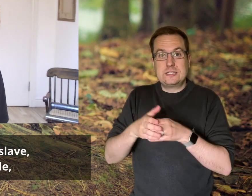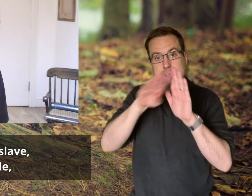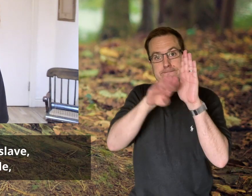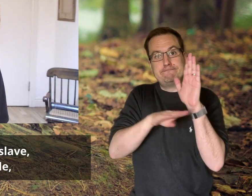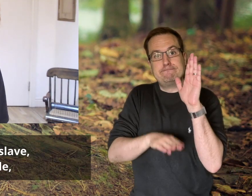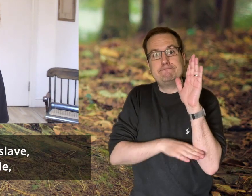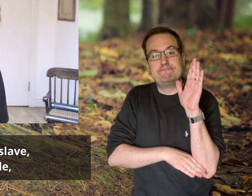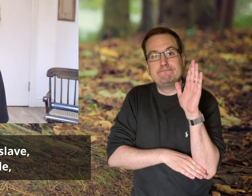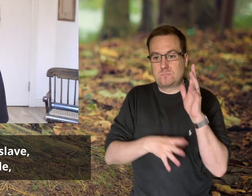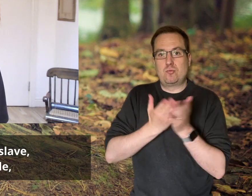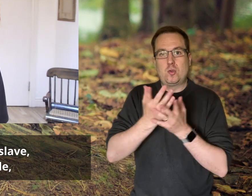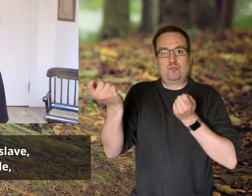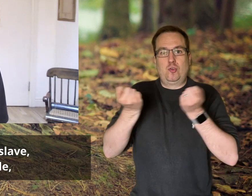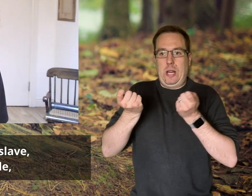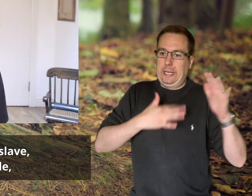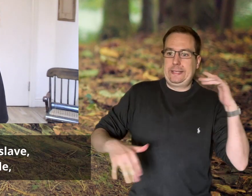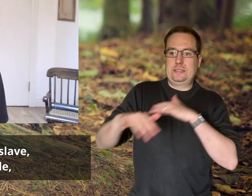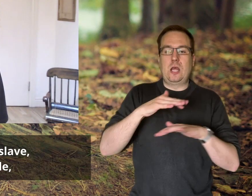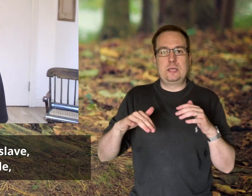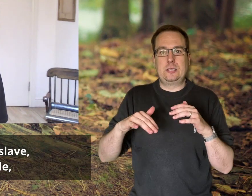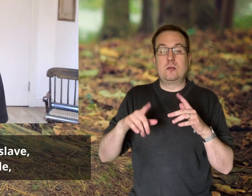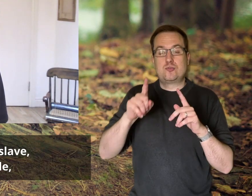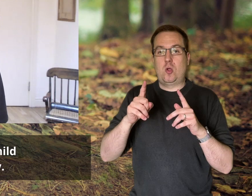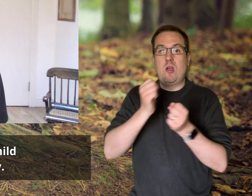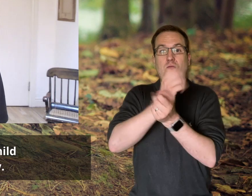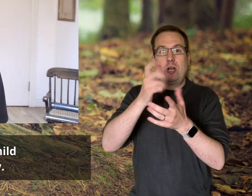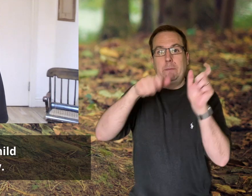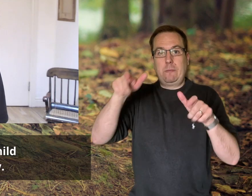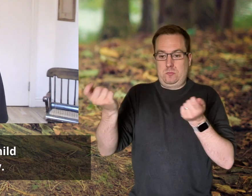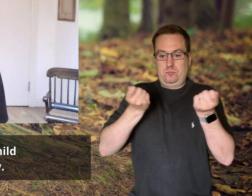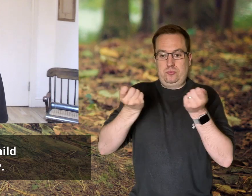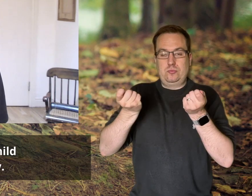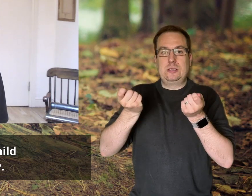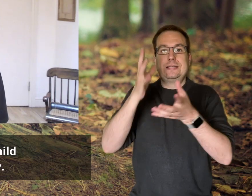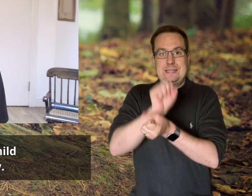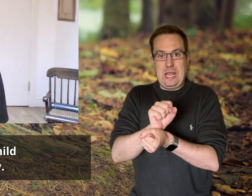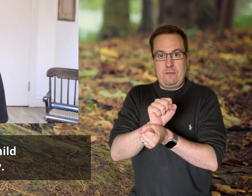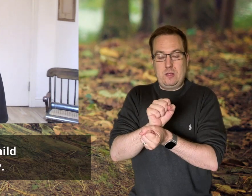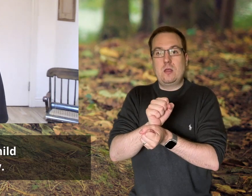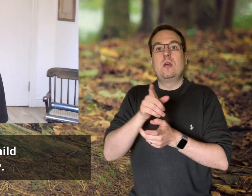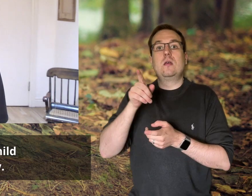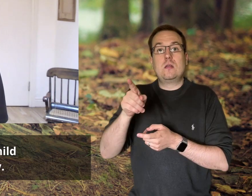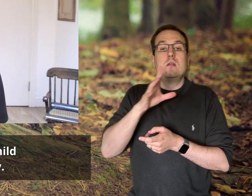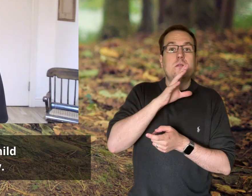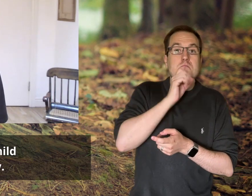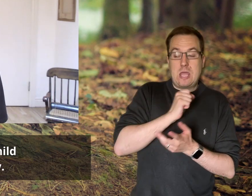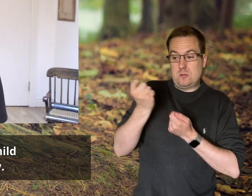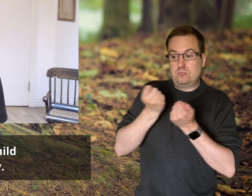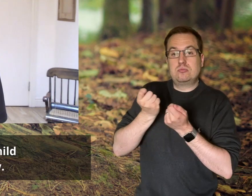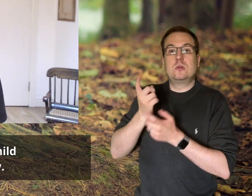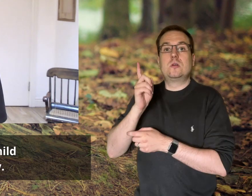ruled. For the free rules the slave, the male the female, and the man the child in a different